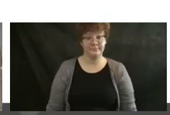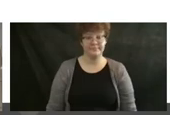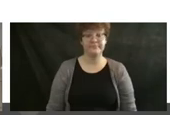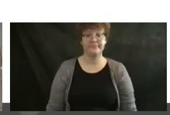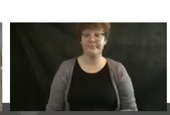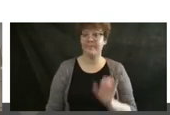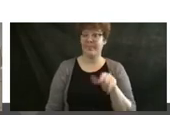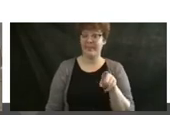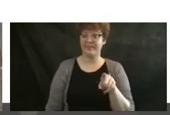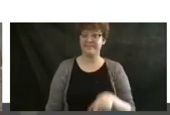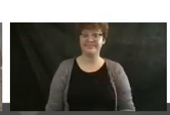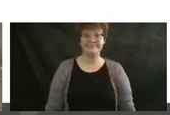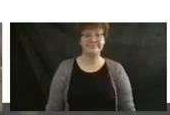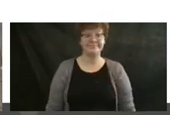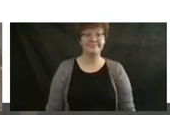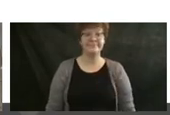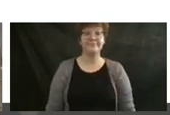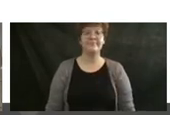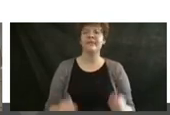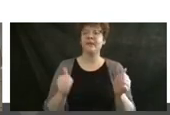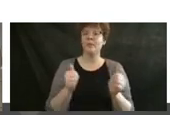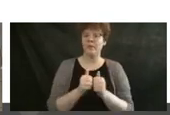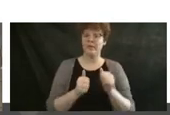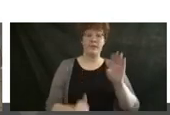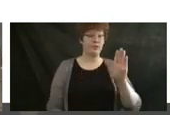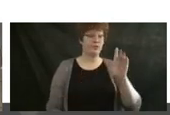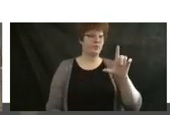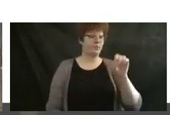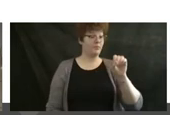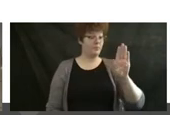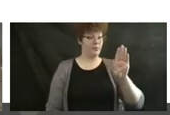Okay. And now with the blob brush,